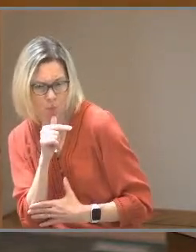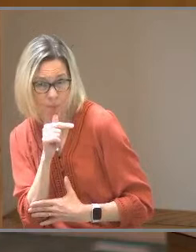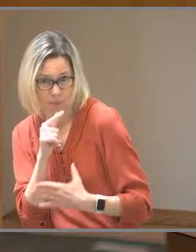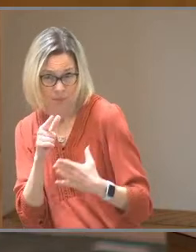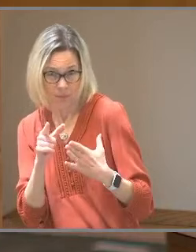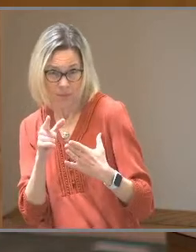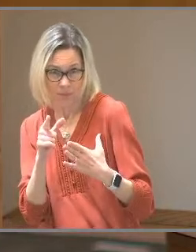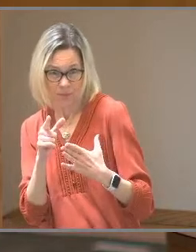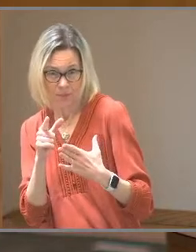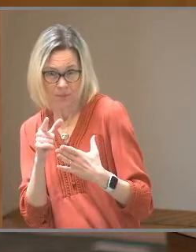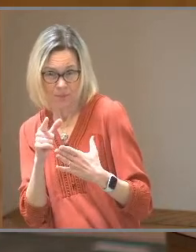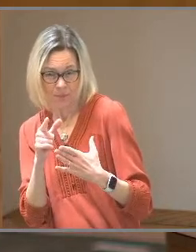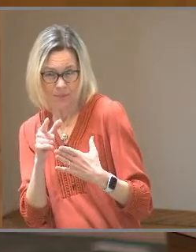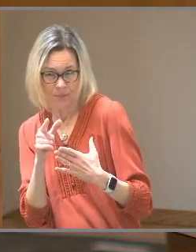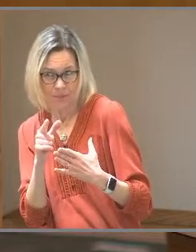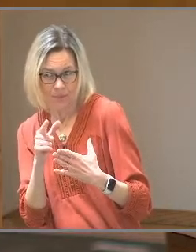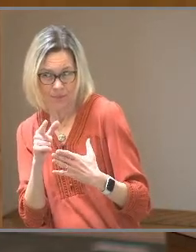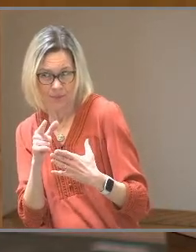purposely